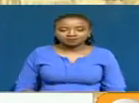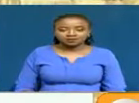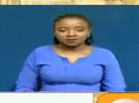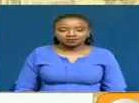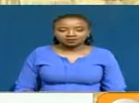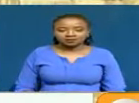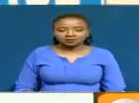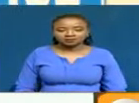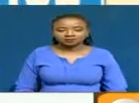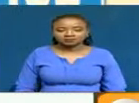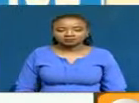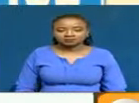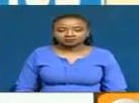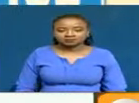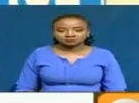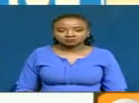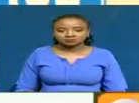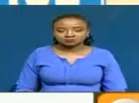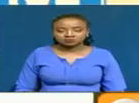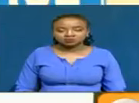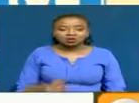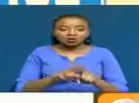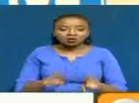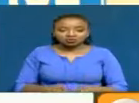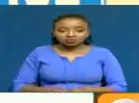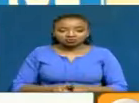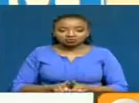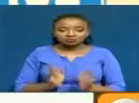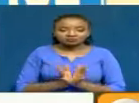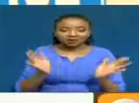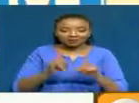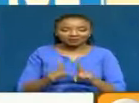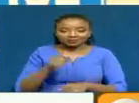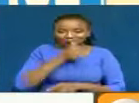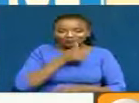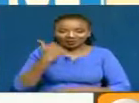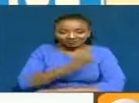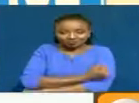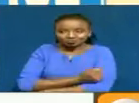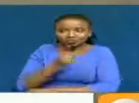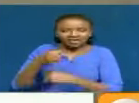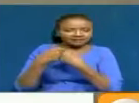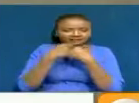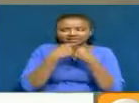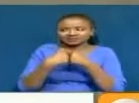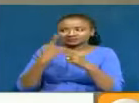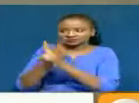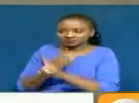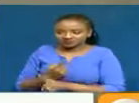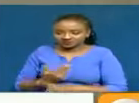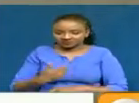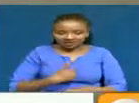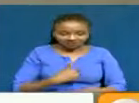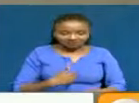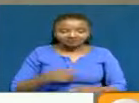Both public and private schools have in the past been caught land ownership tussles, disrupting learning and in some cases leading